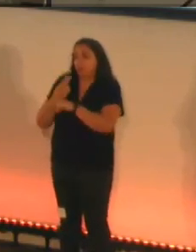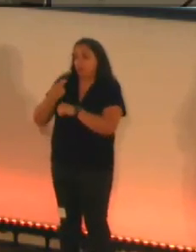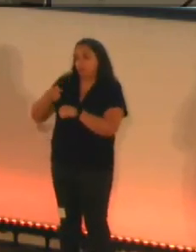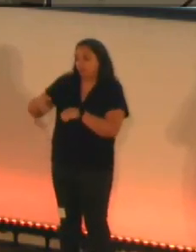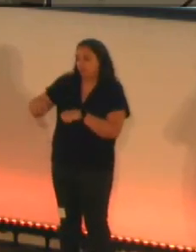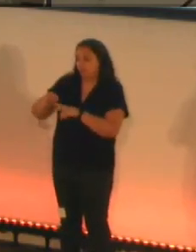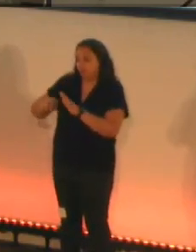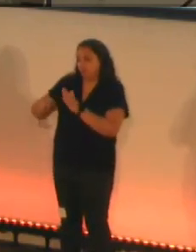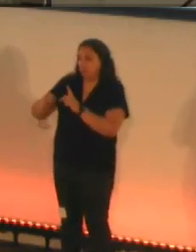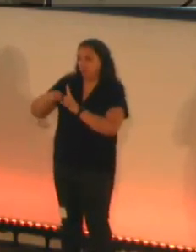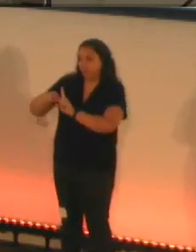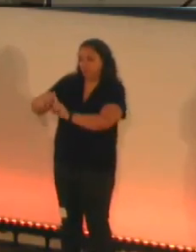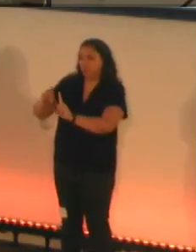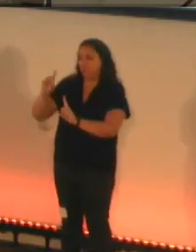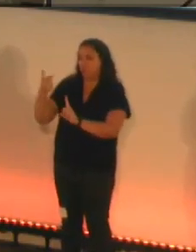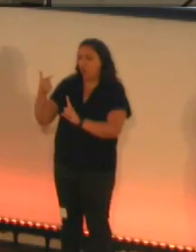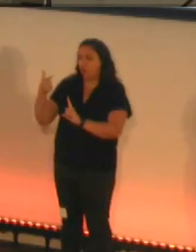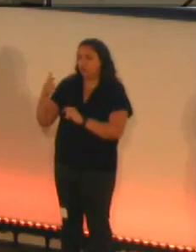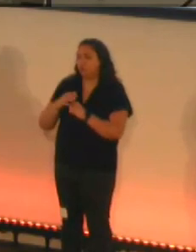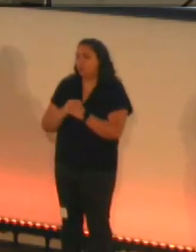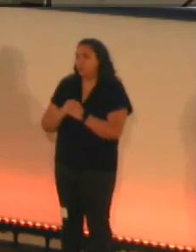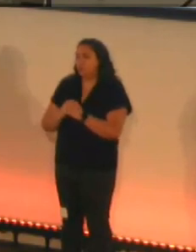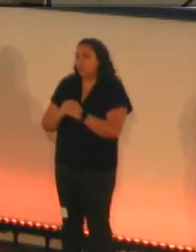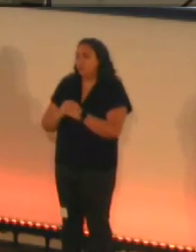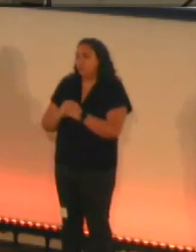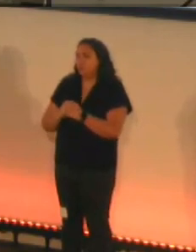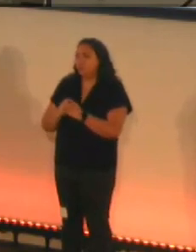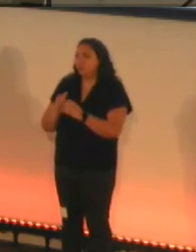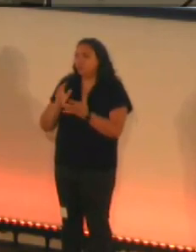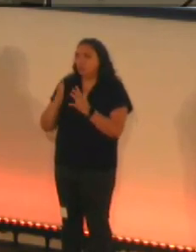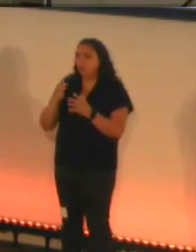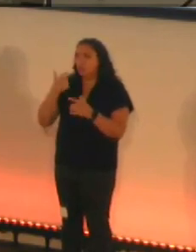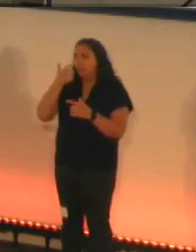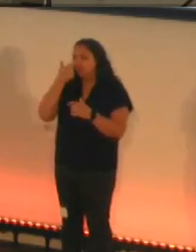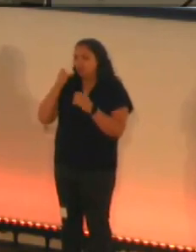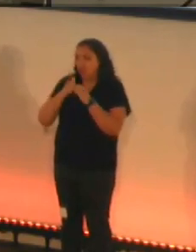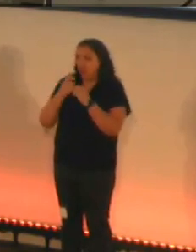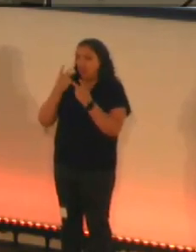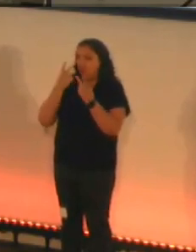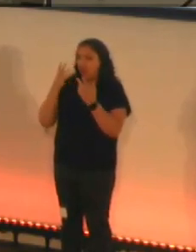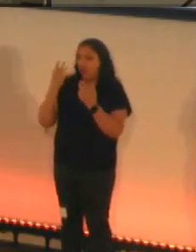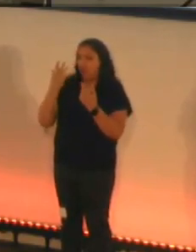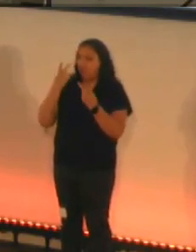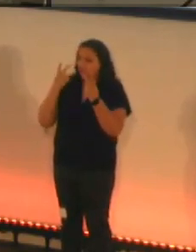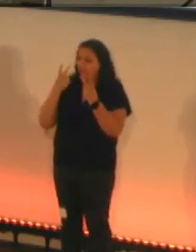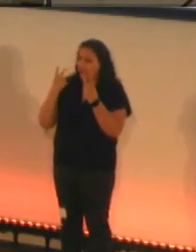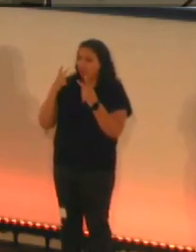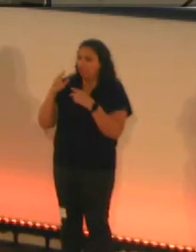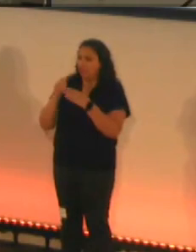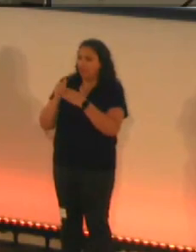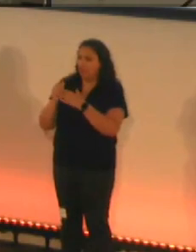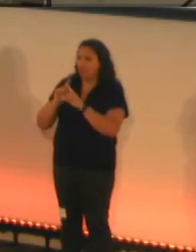So I think there were some differences there in which they perceived the guide in different ways, especially for the participants who had guide dogs.